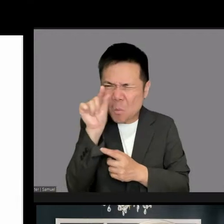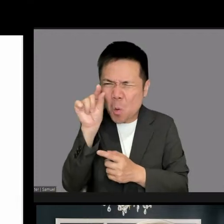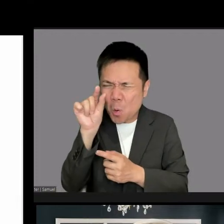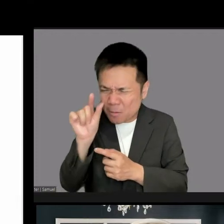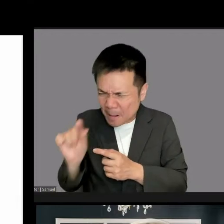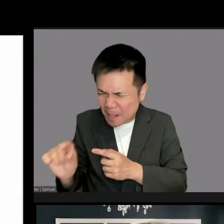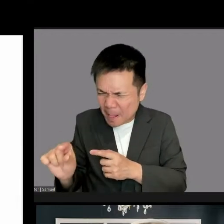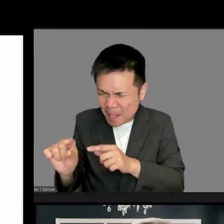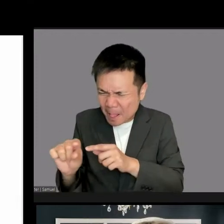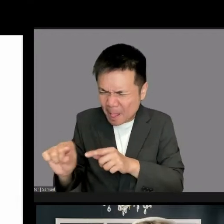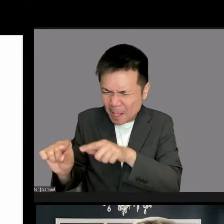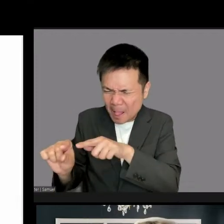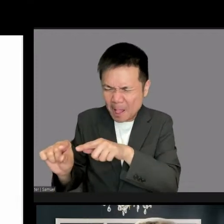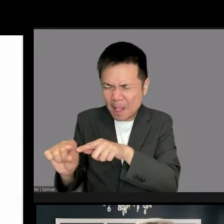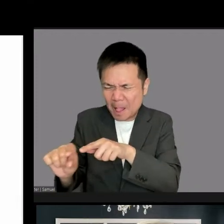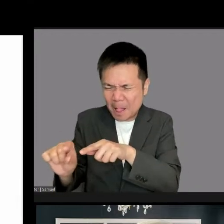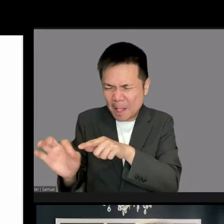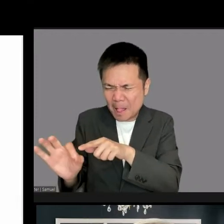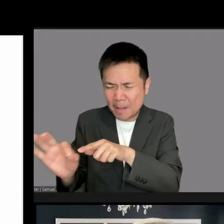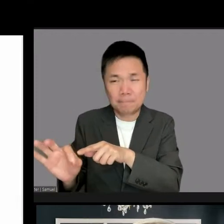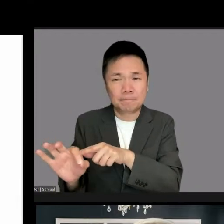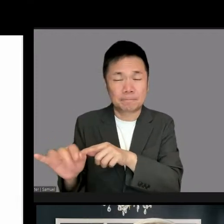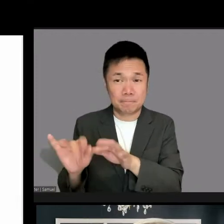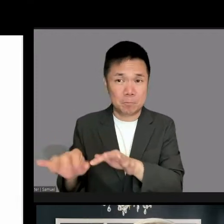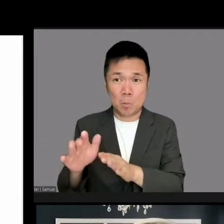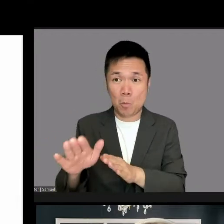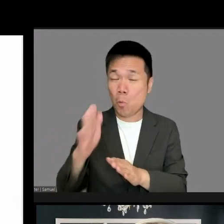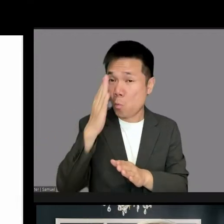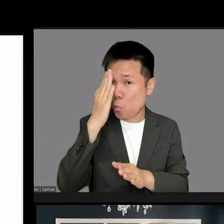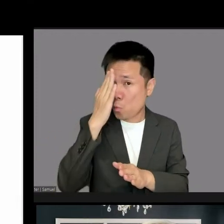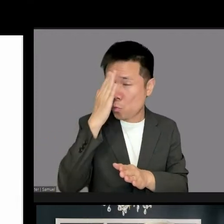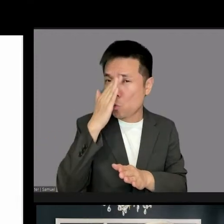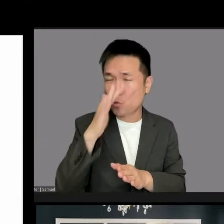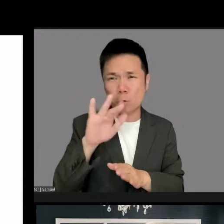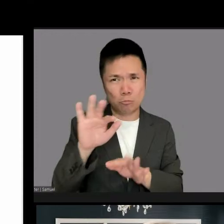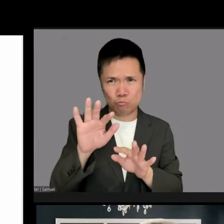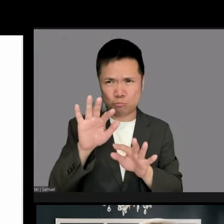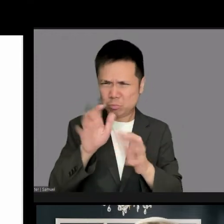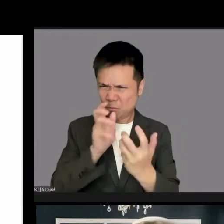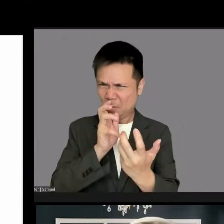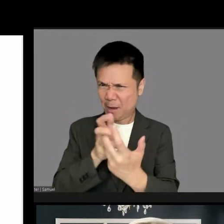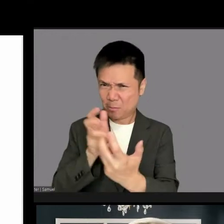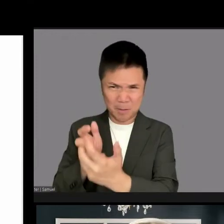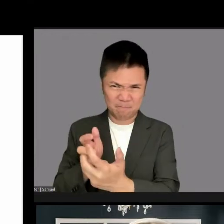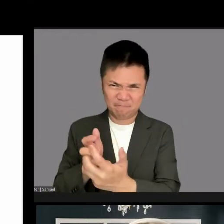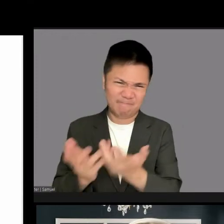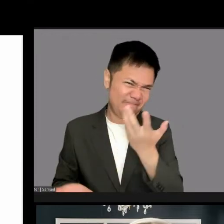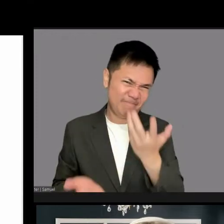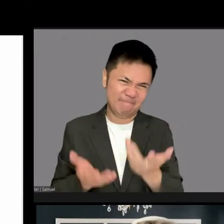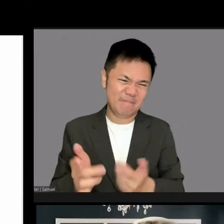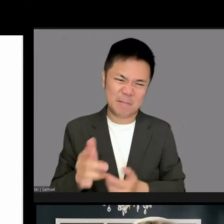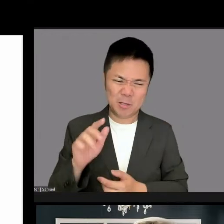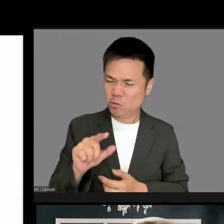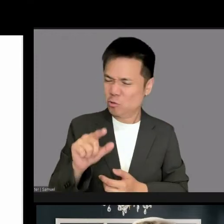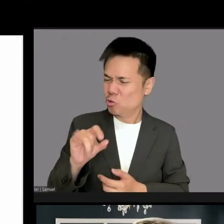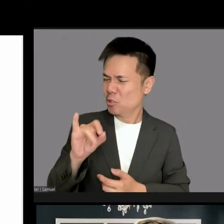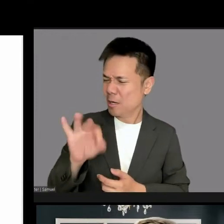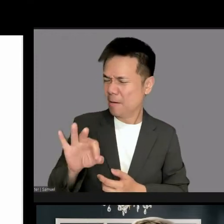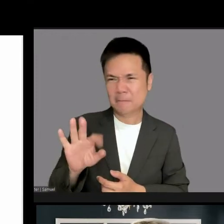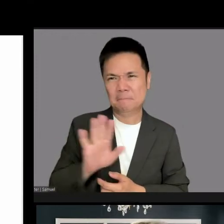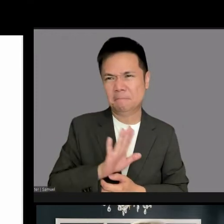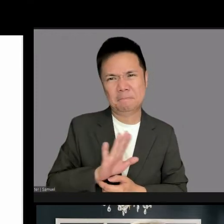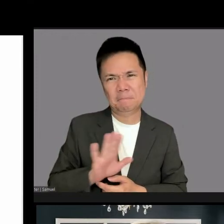with a very small number of people, then know your audience by all means. But I would say that's definitely something, to stay away